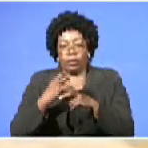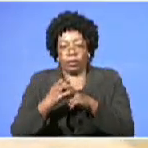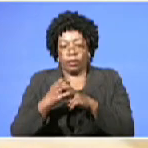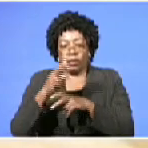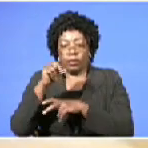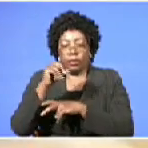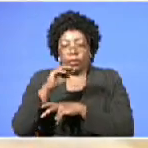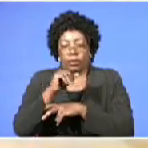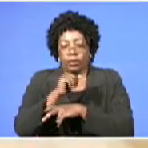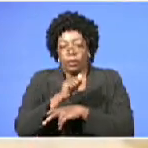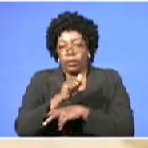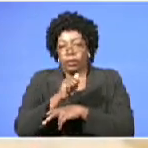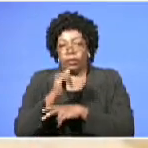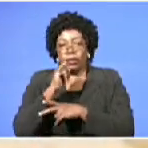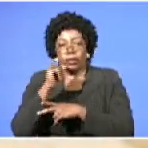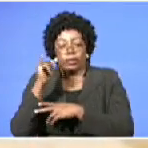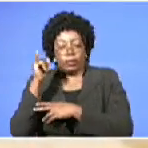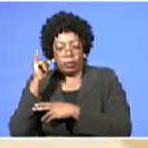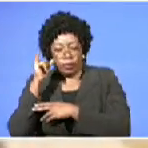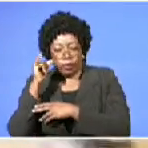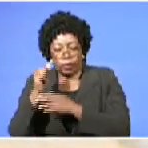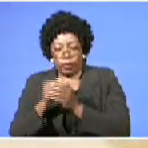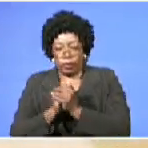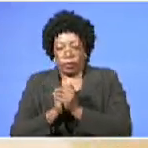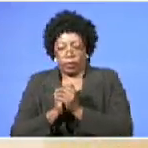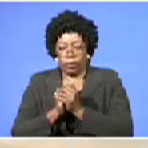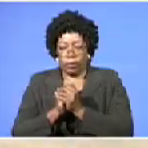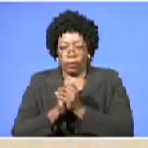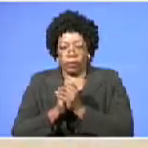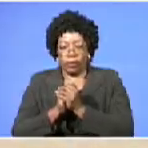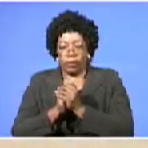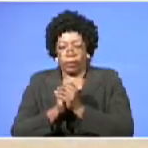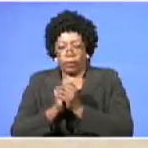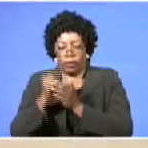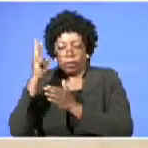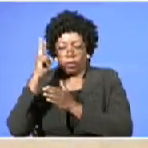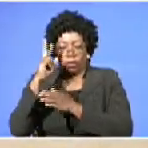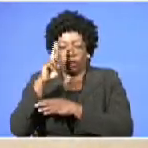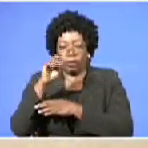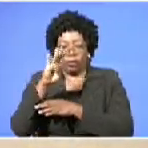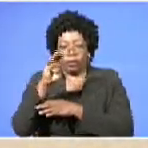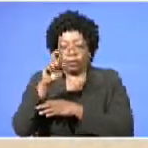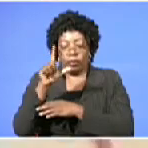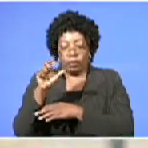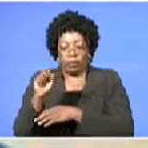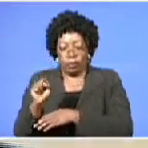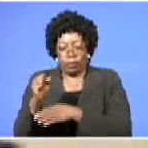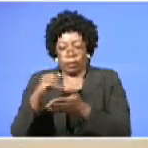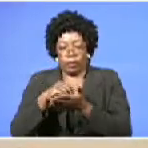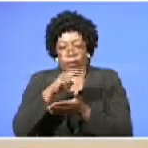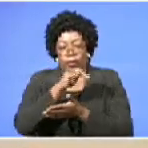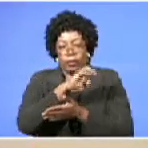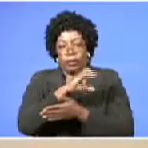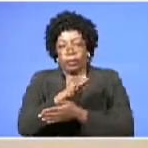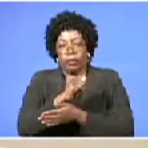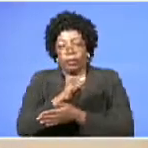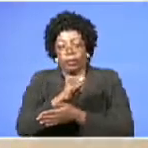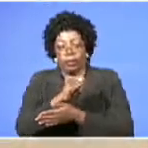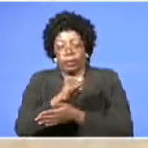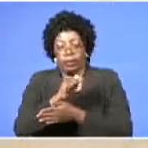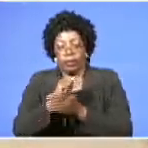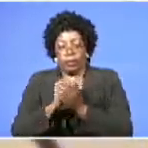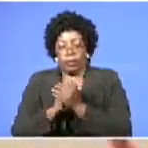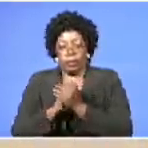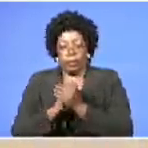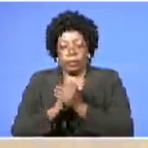SEC yesterday for Coach Gillette McPhee-McQuinn and the Ole Miss Running Rebels, taking on in-state rival and 10th-ranked